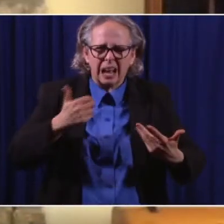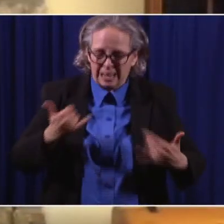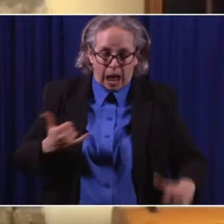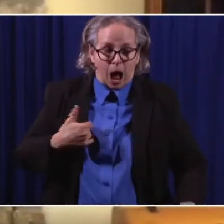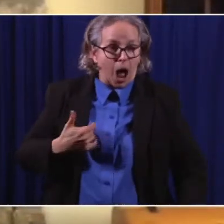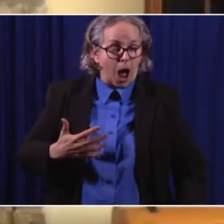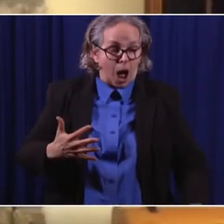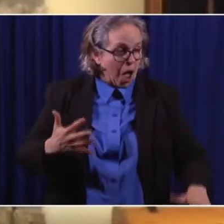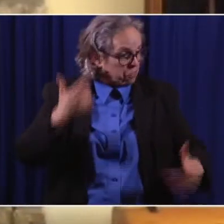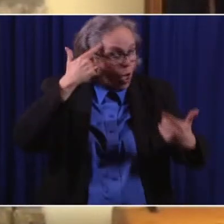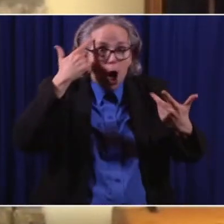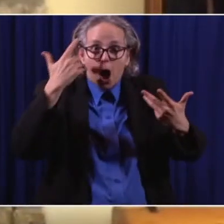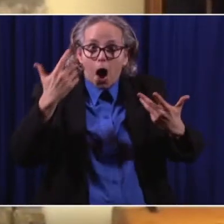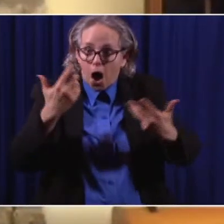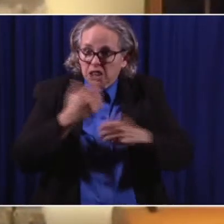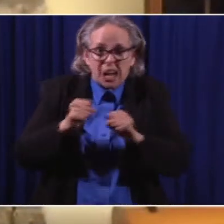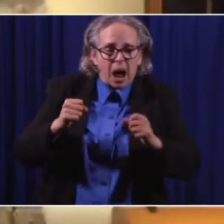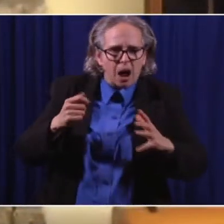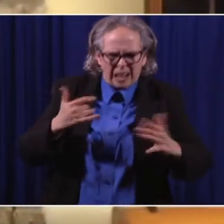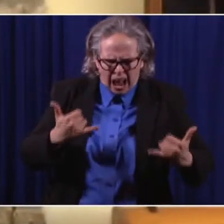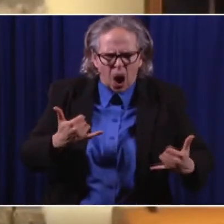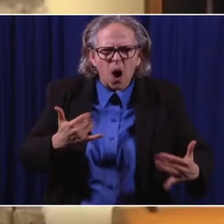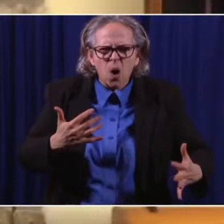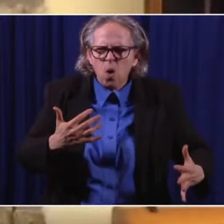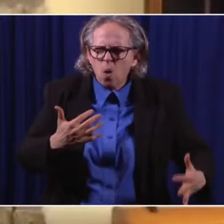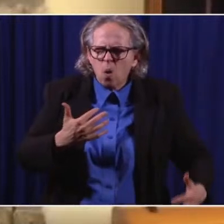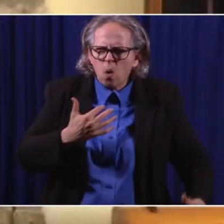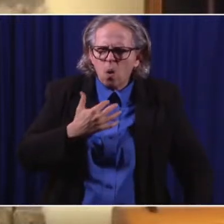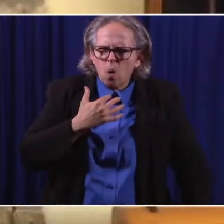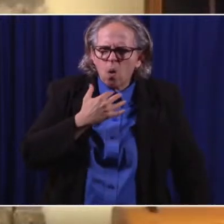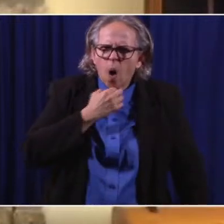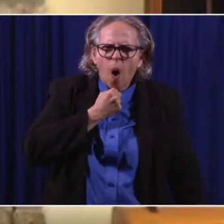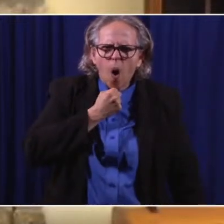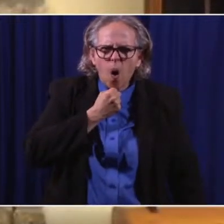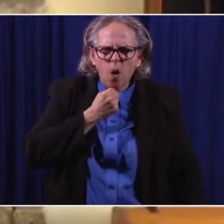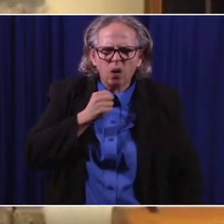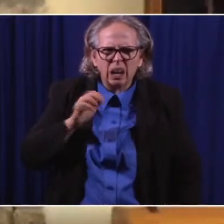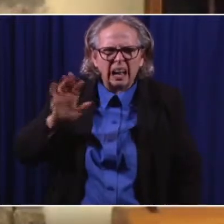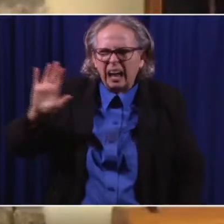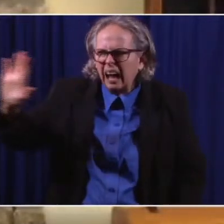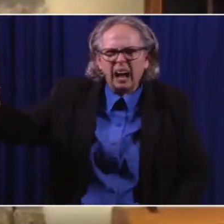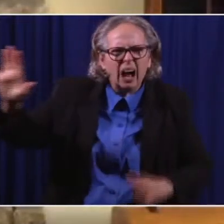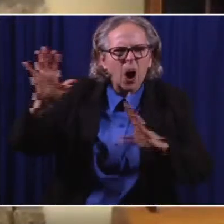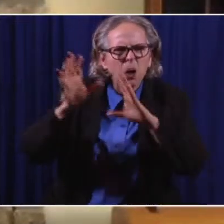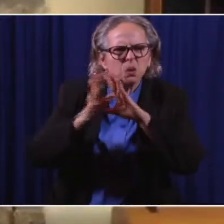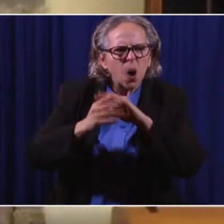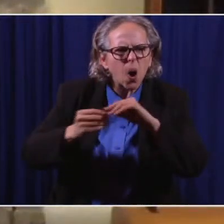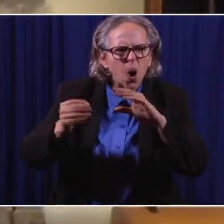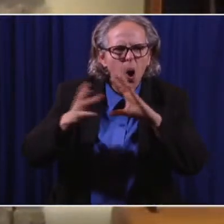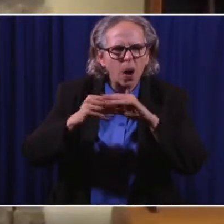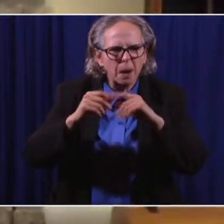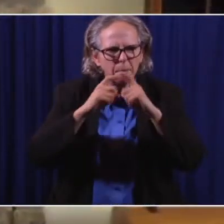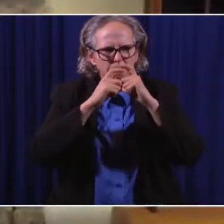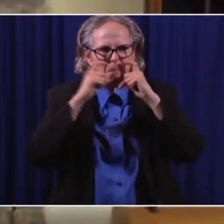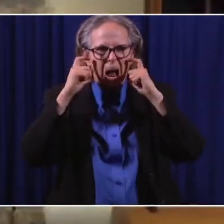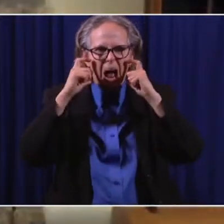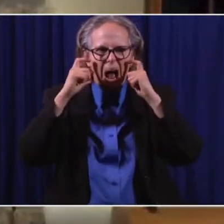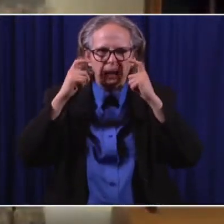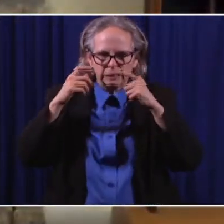I'm safe. And he said, when I walked in, I took my mask off. When I walked out on the street, I put my mask back